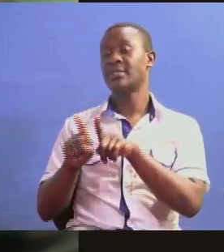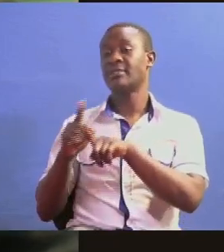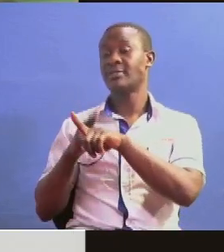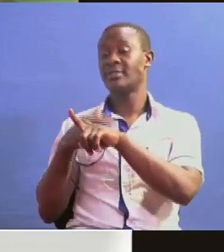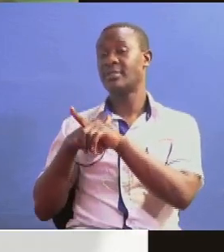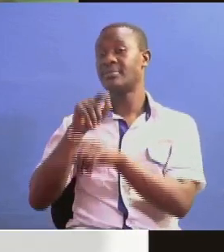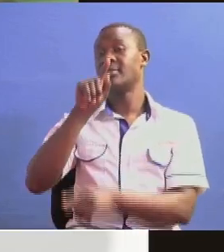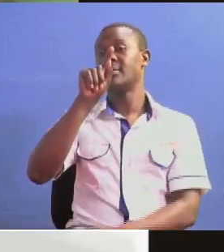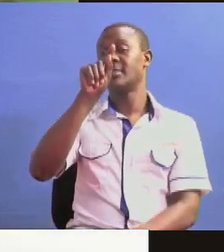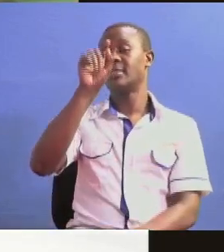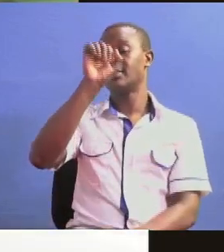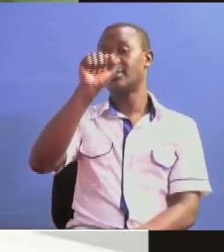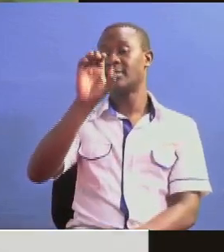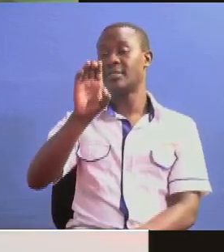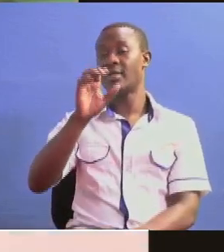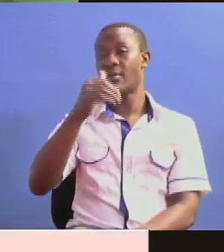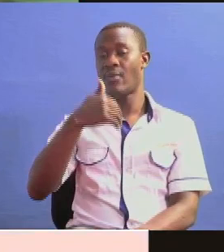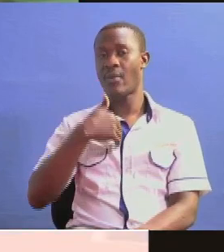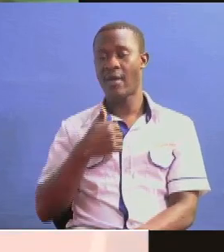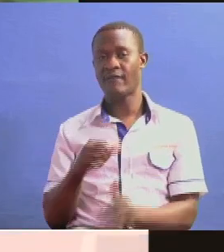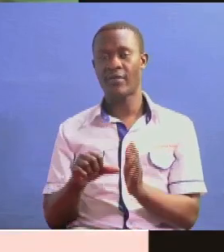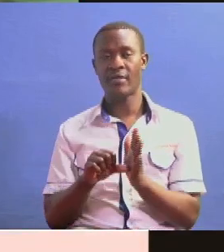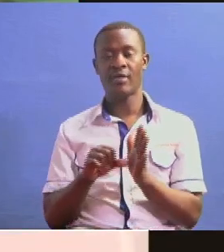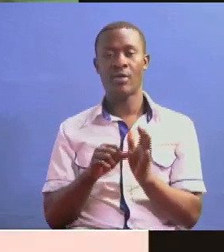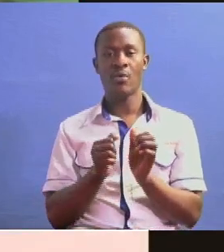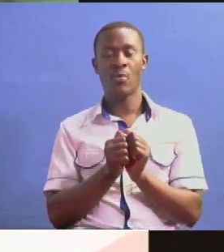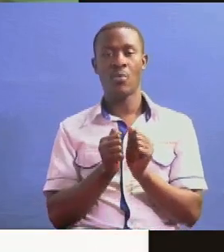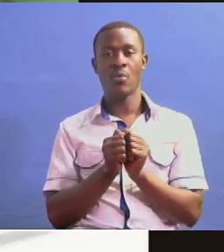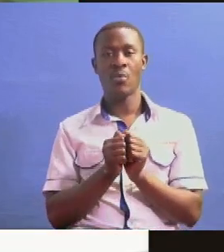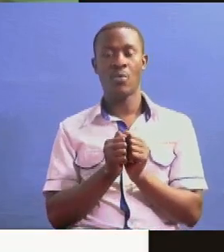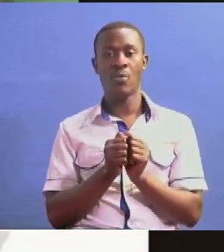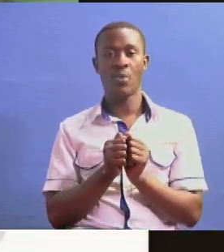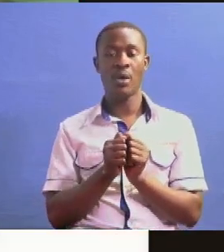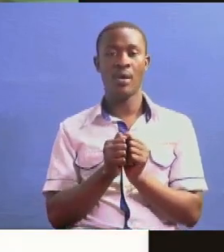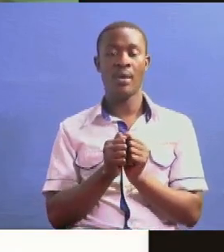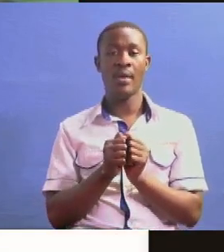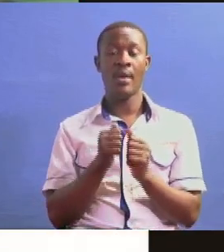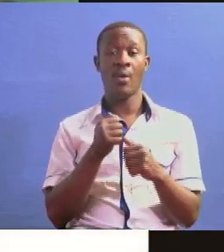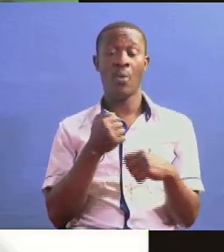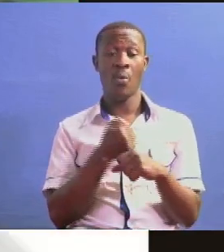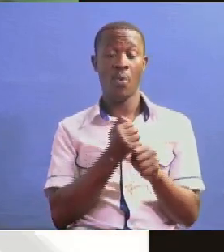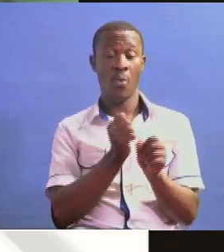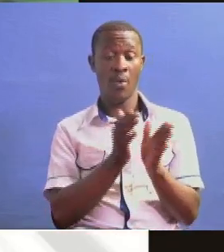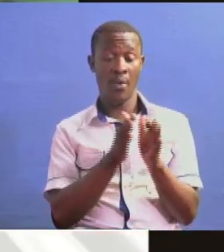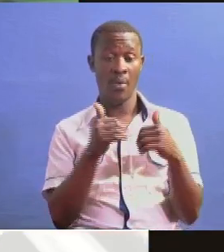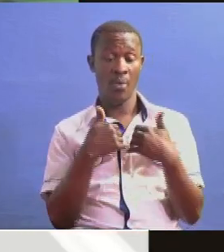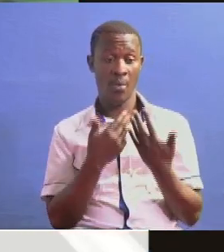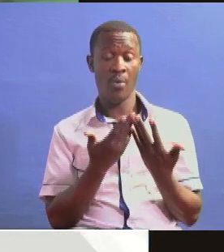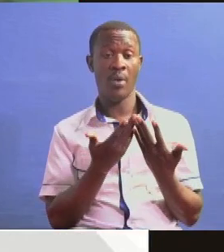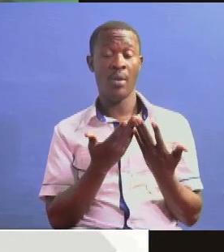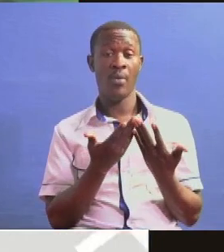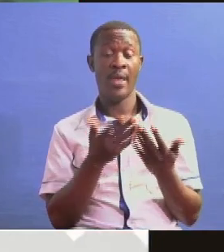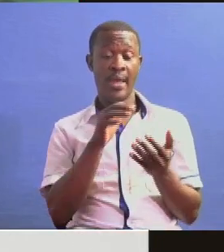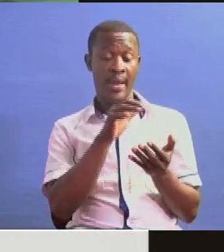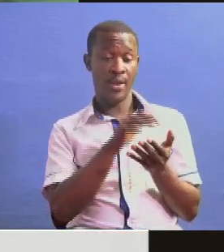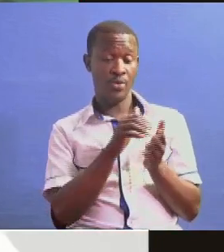the TSC, we have had an issue with the number of staffing, and therefore with the reduced